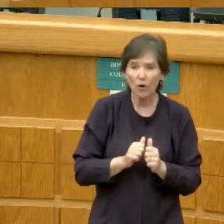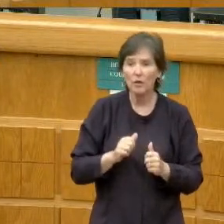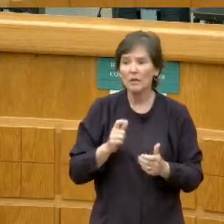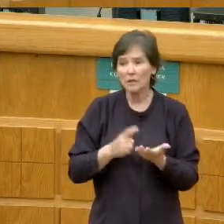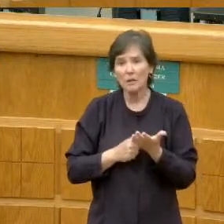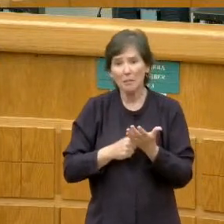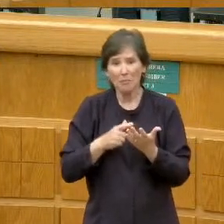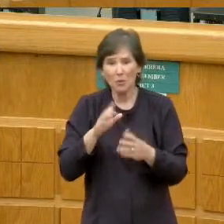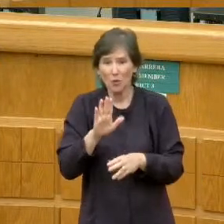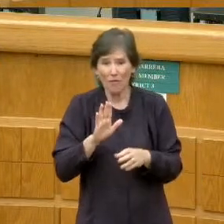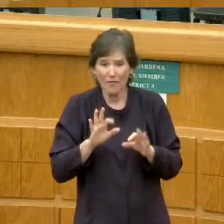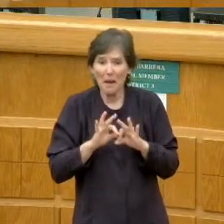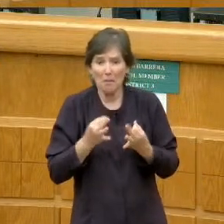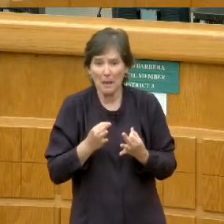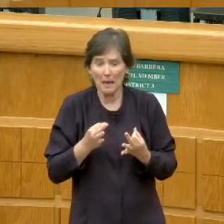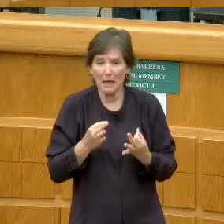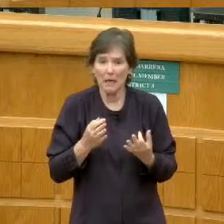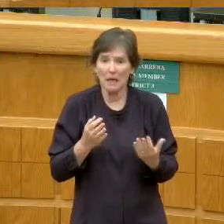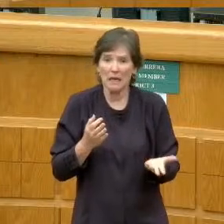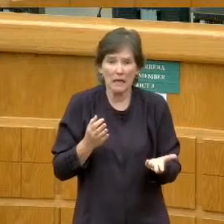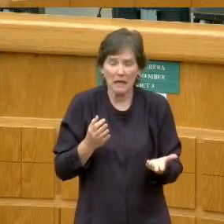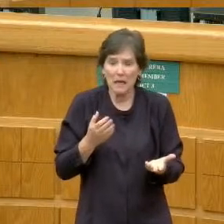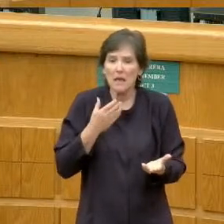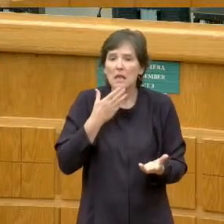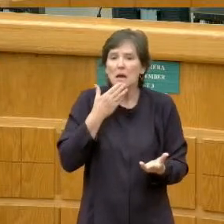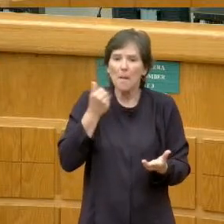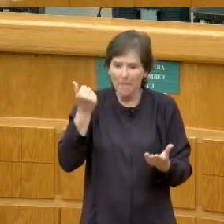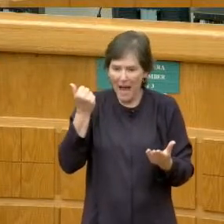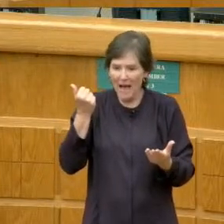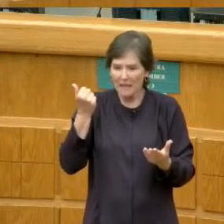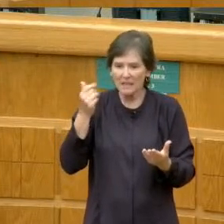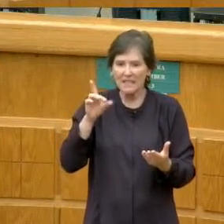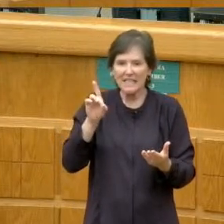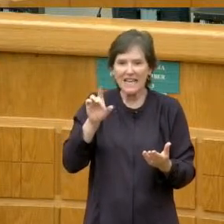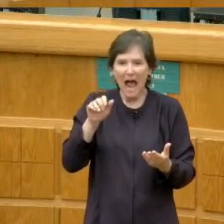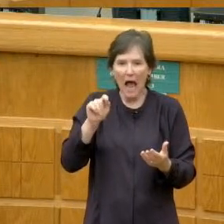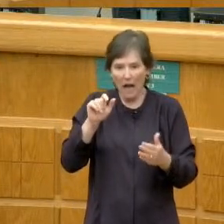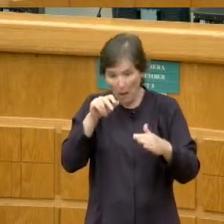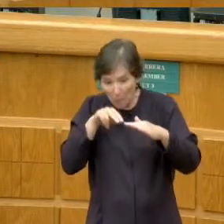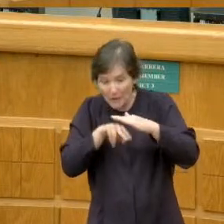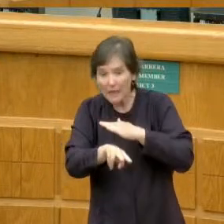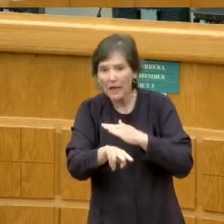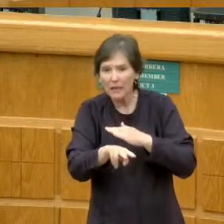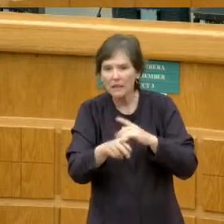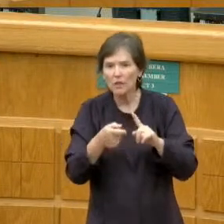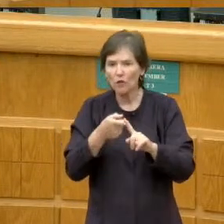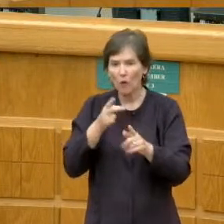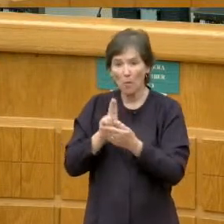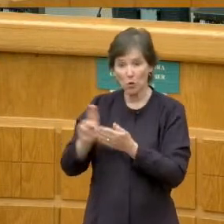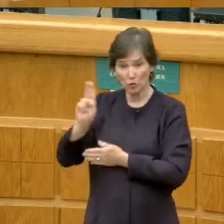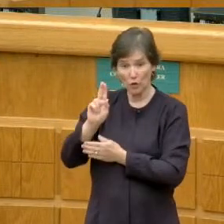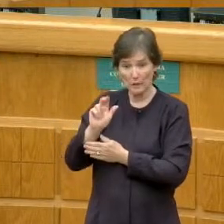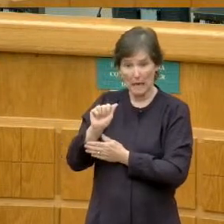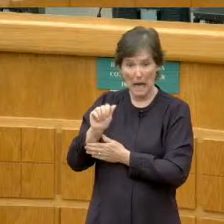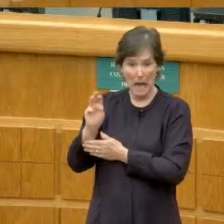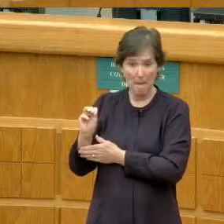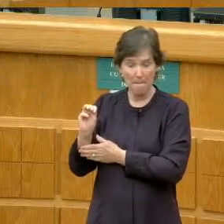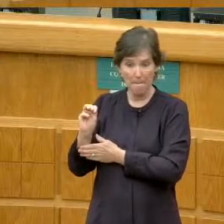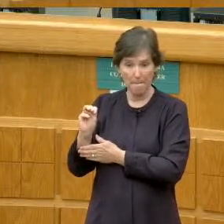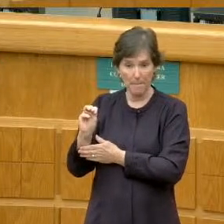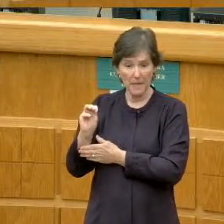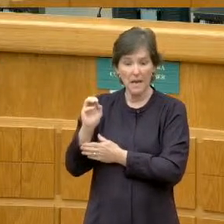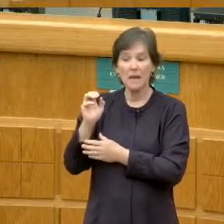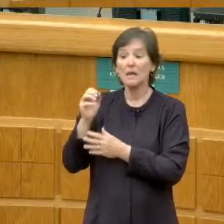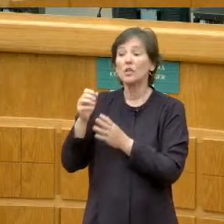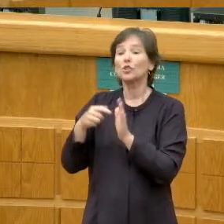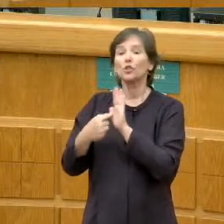ones. The best predictive data from Texas A&M says that if we keep doing what we're doing, then maybe